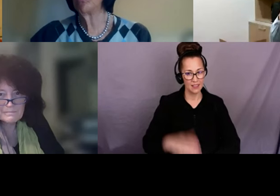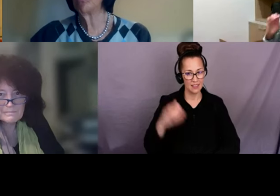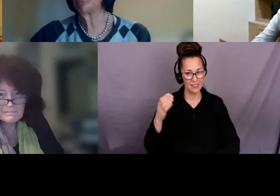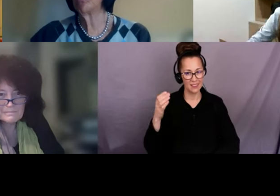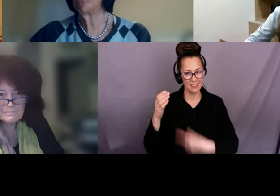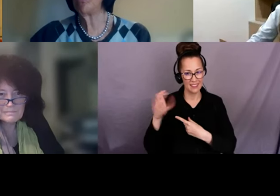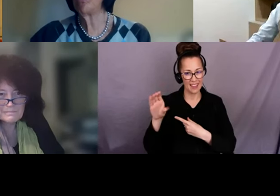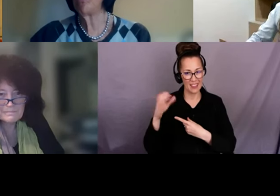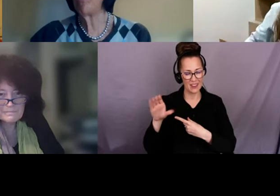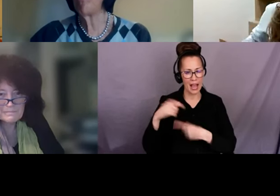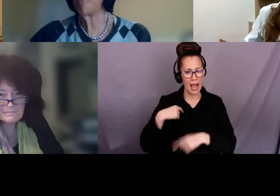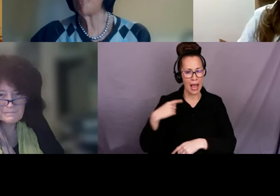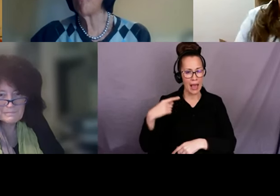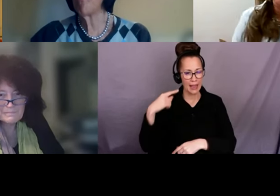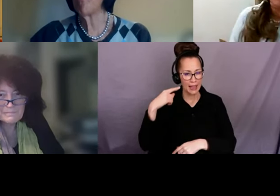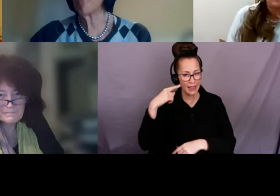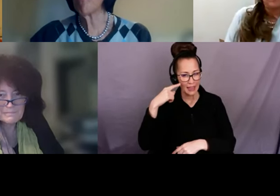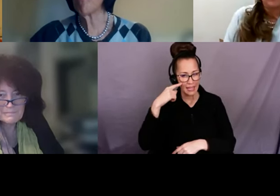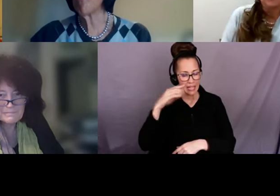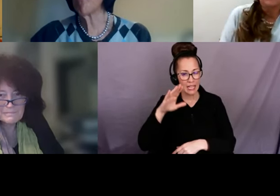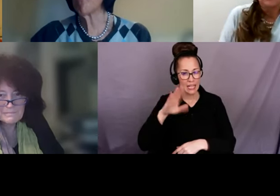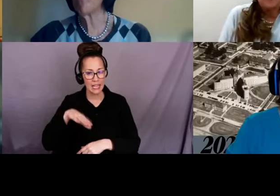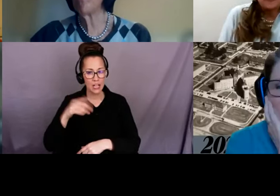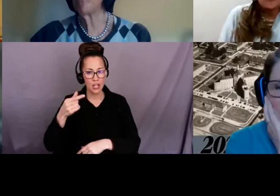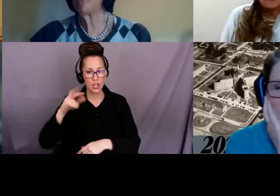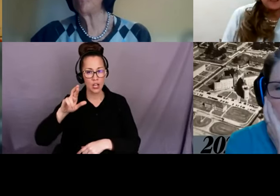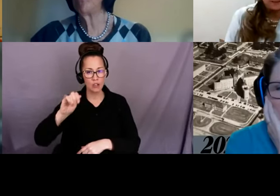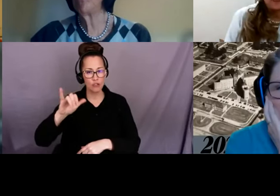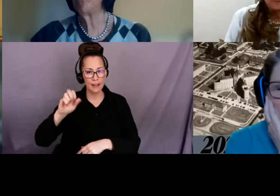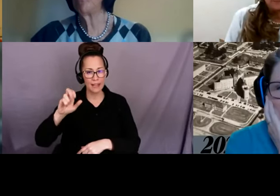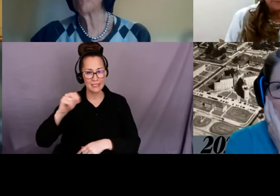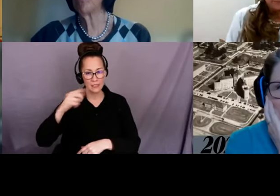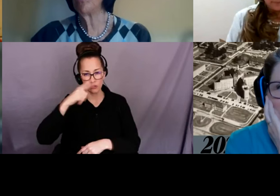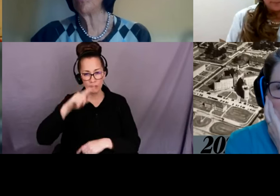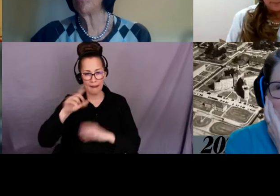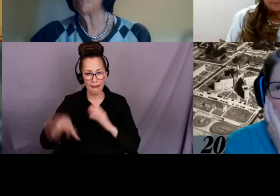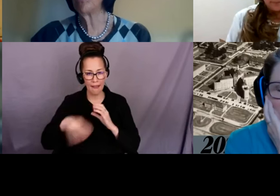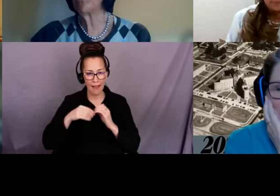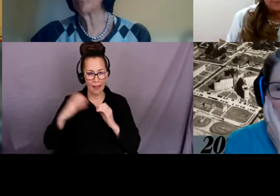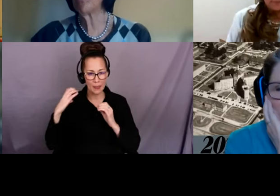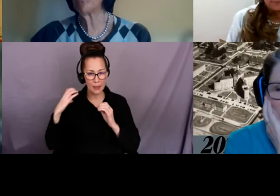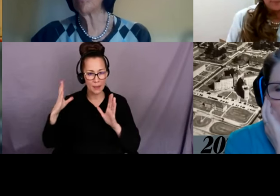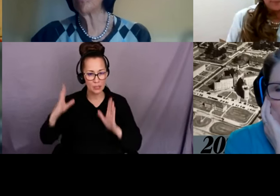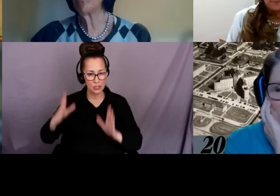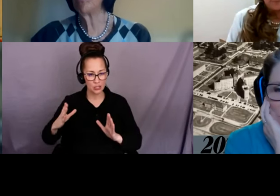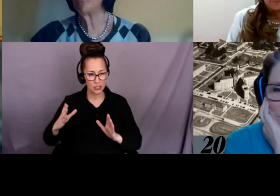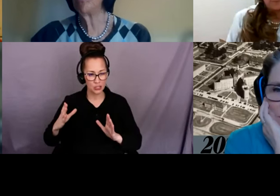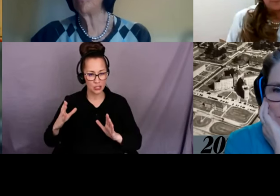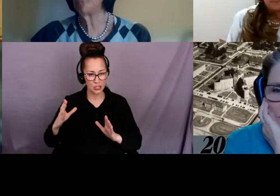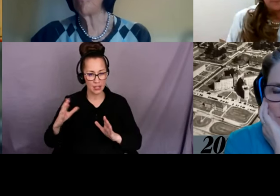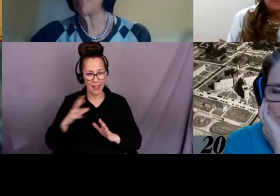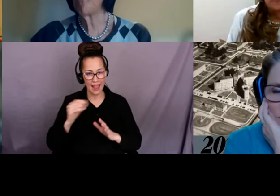I think we're working on, so could you, Grayson, could you please add the commissioner and